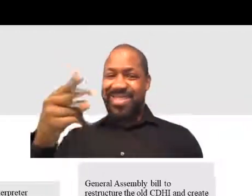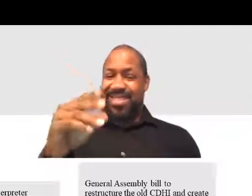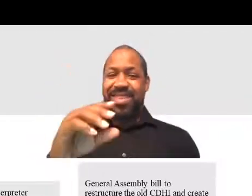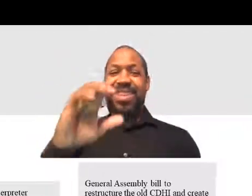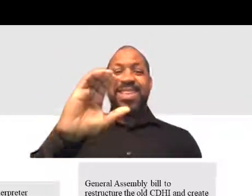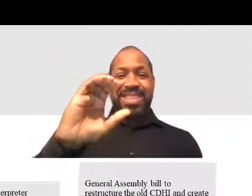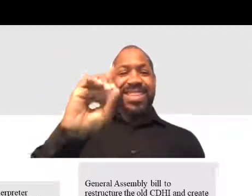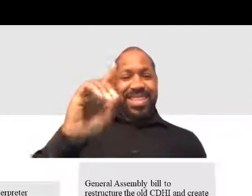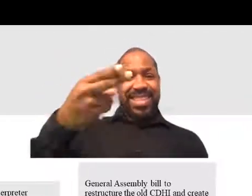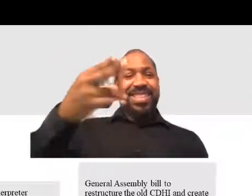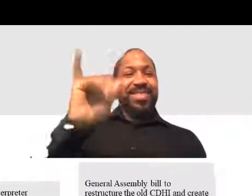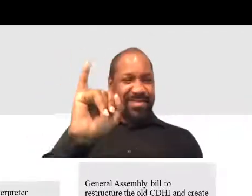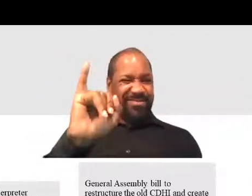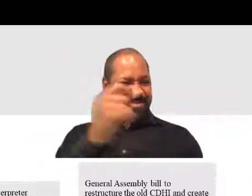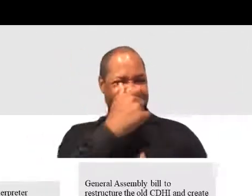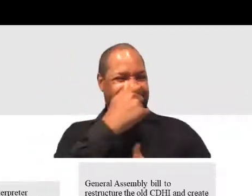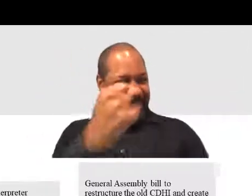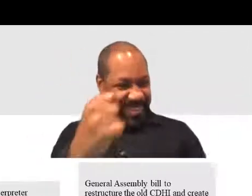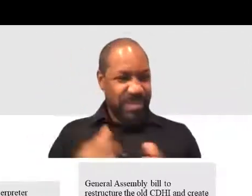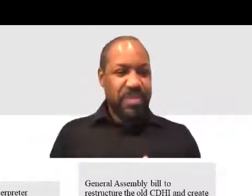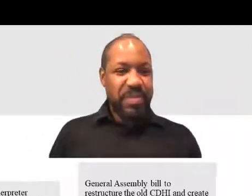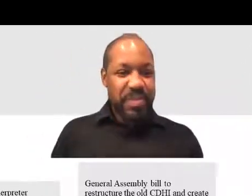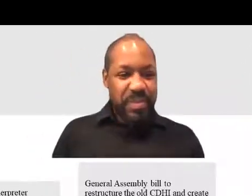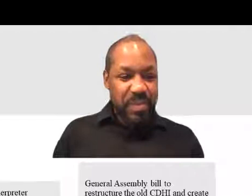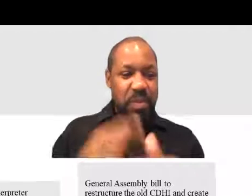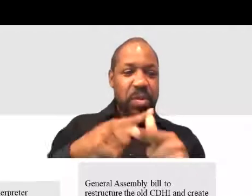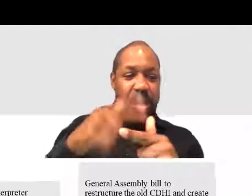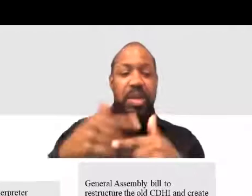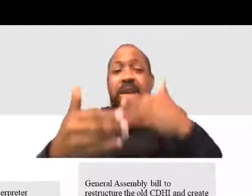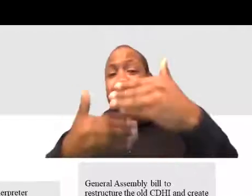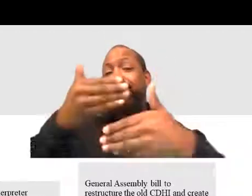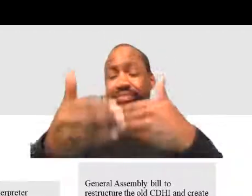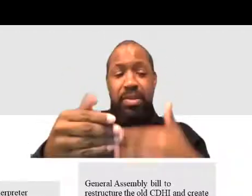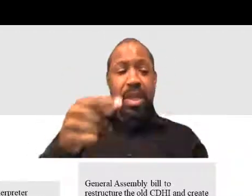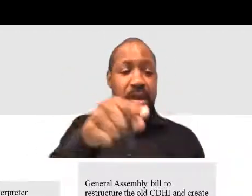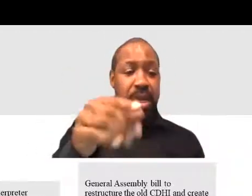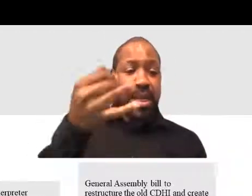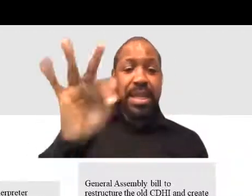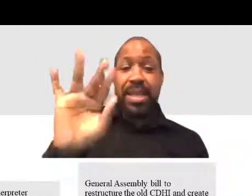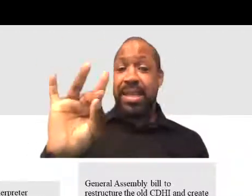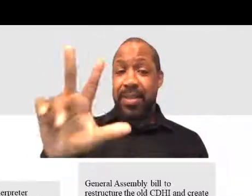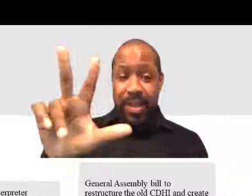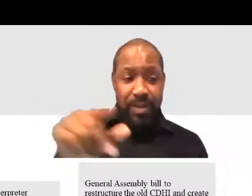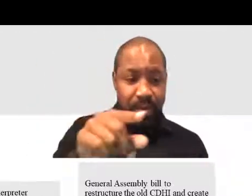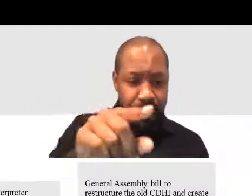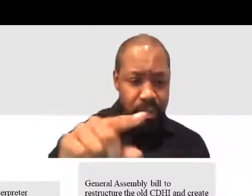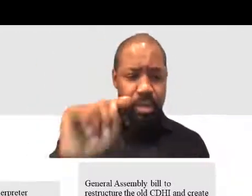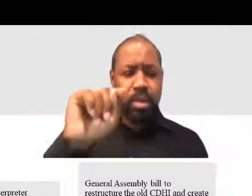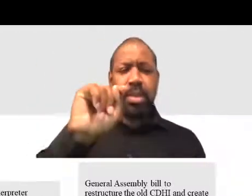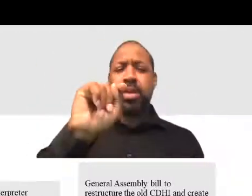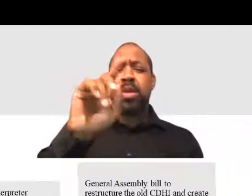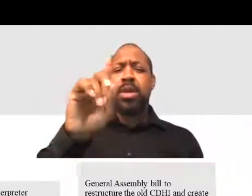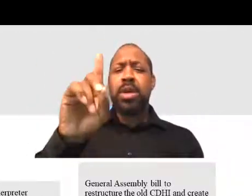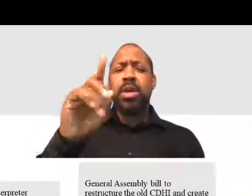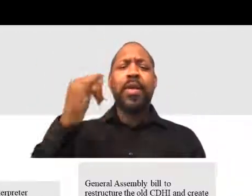the Commission on the Deaf and Hearing Impaired, HI. So that's interesting. Then over time, we get